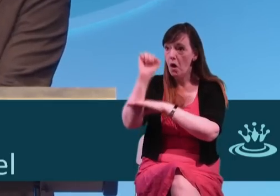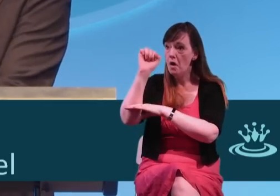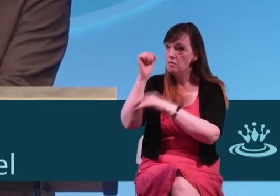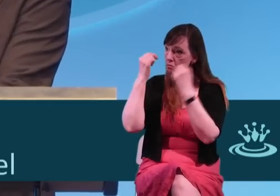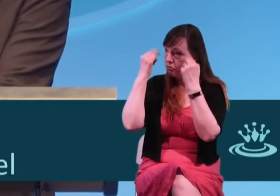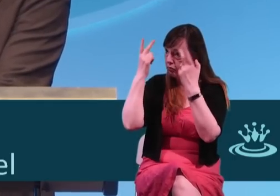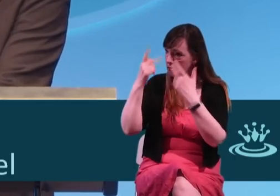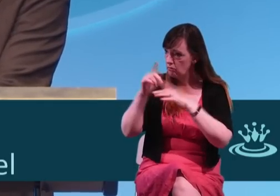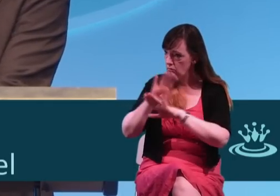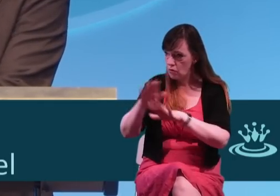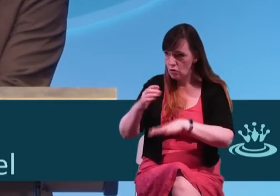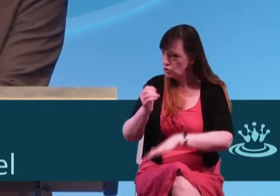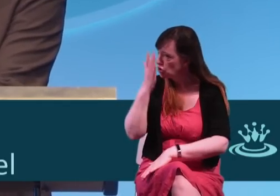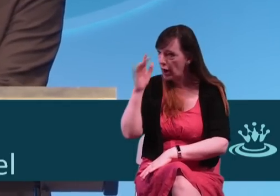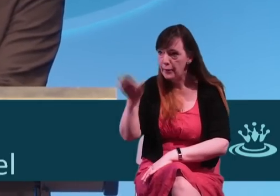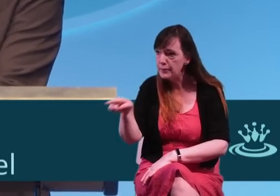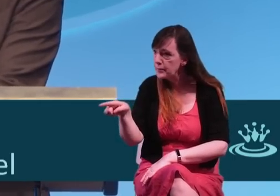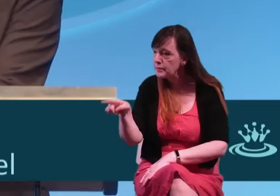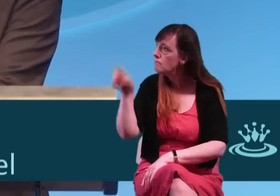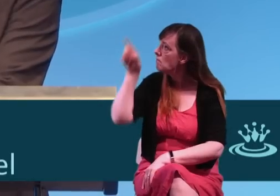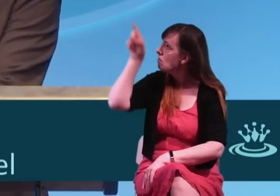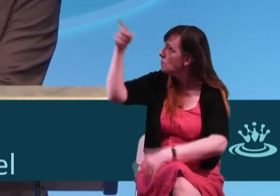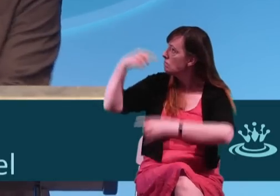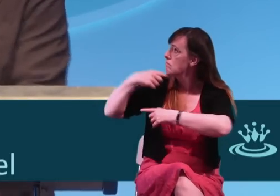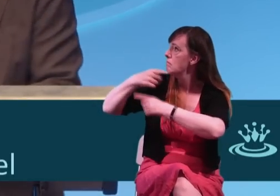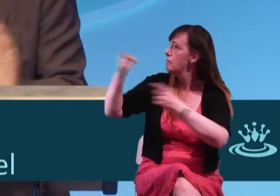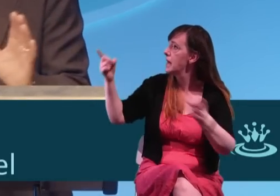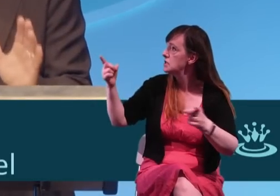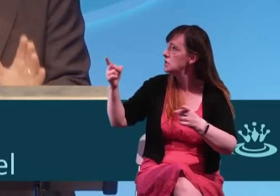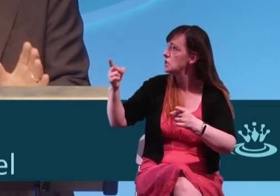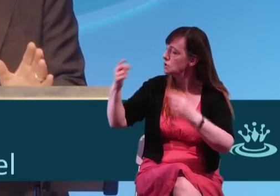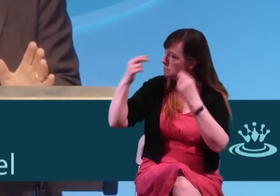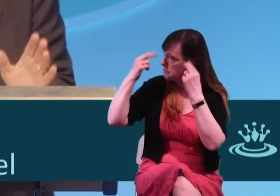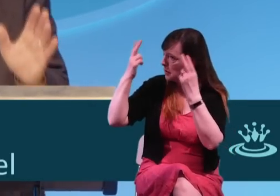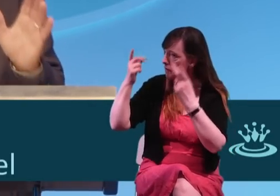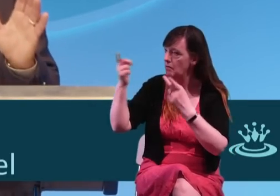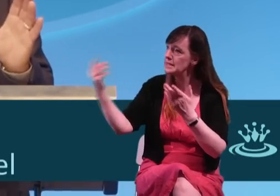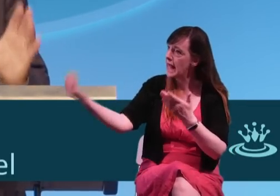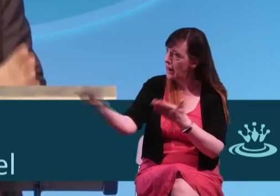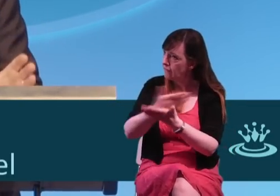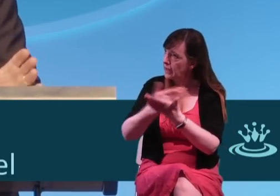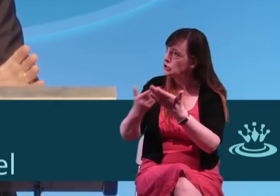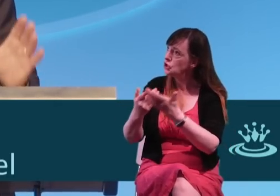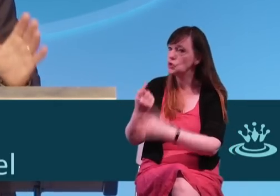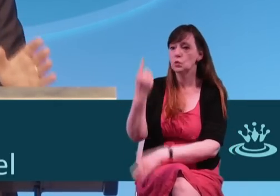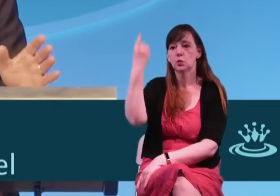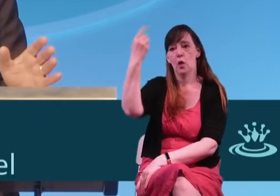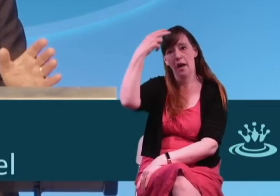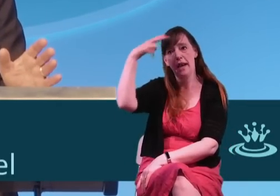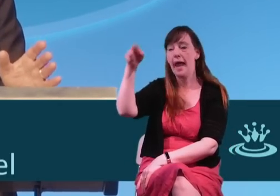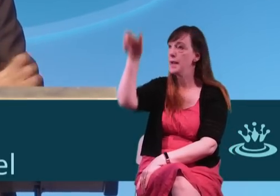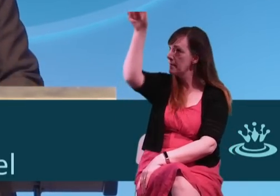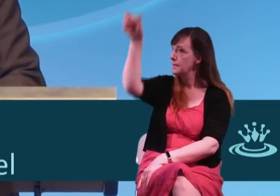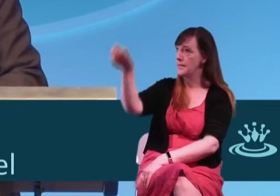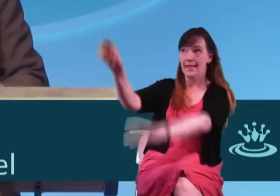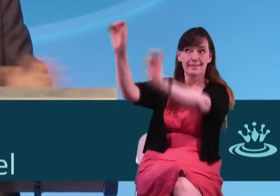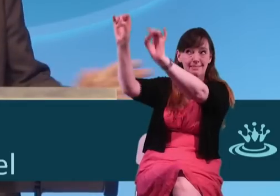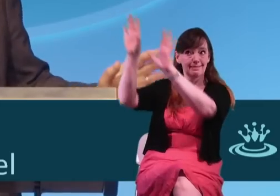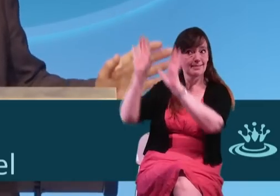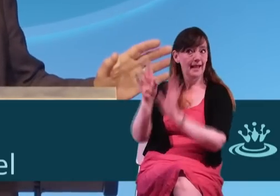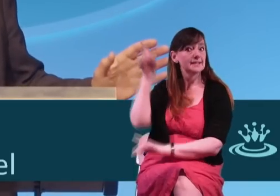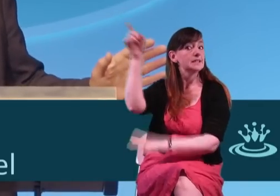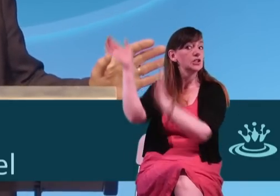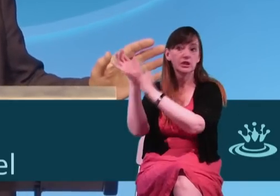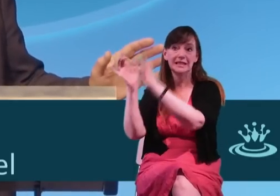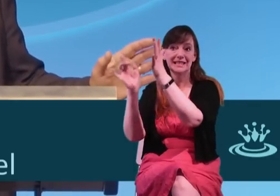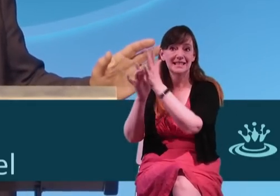am not ashamed of the message of the gospel, that there is salvation in only one name, the name of Jesus, and there is no